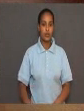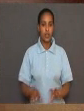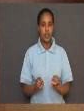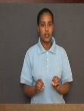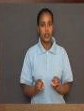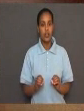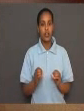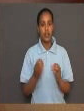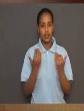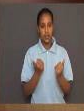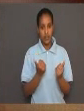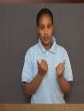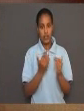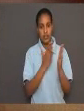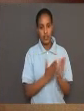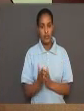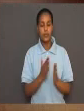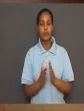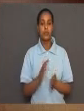Students, let's get ready.